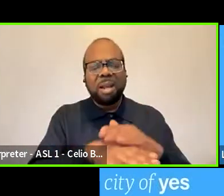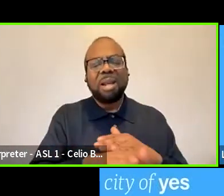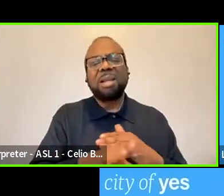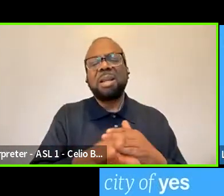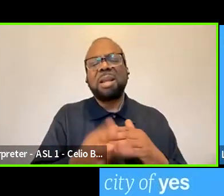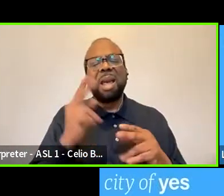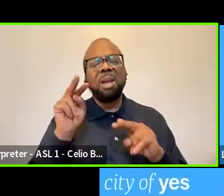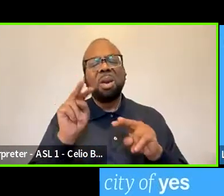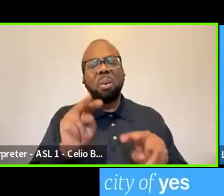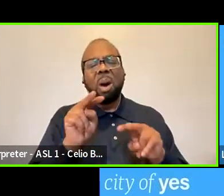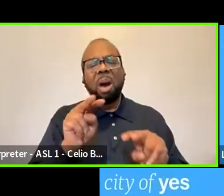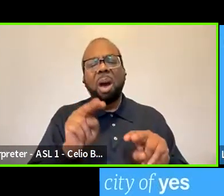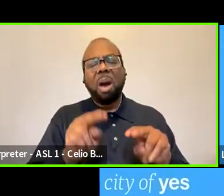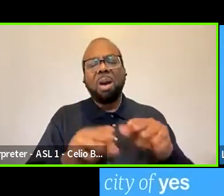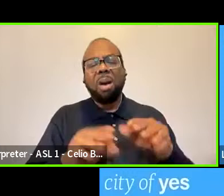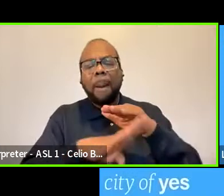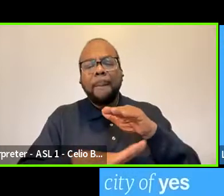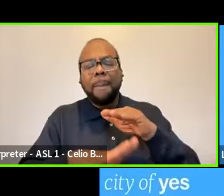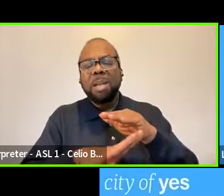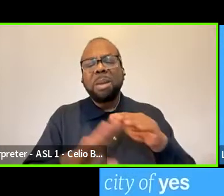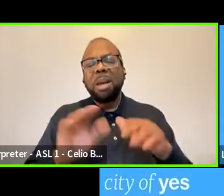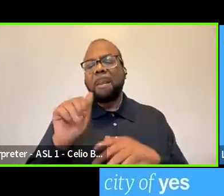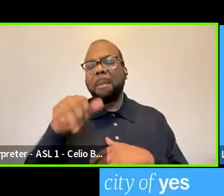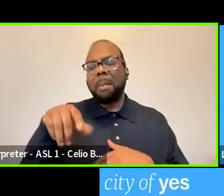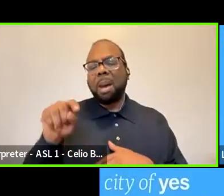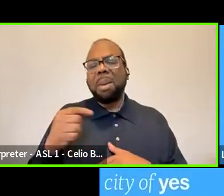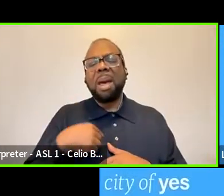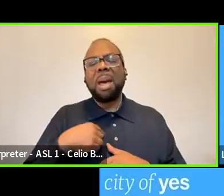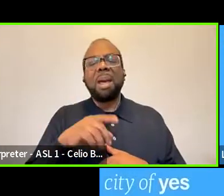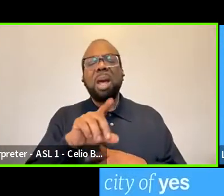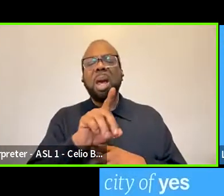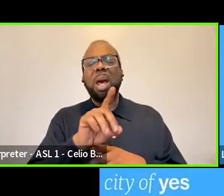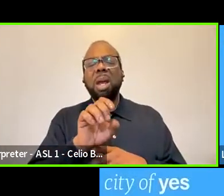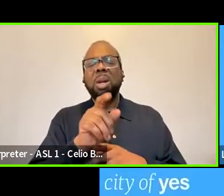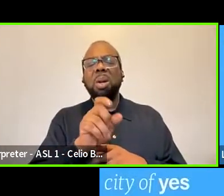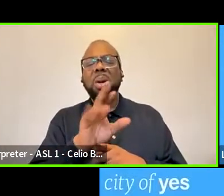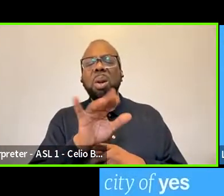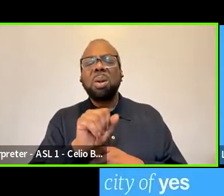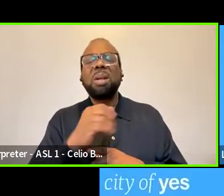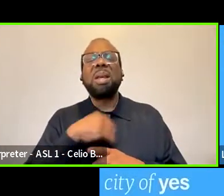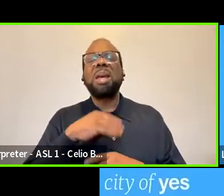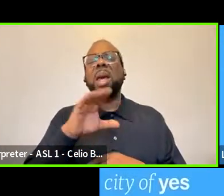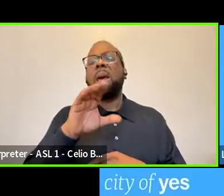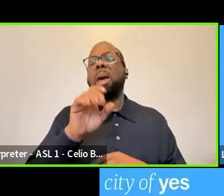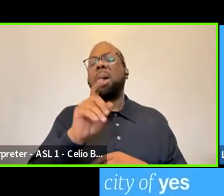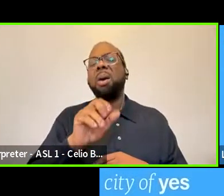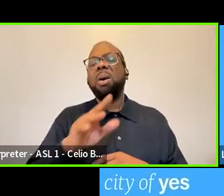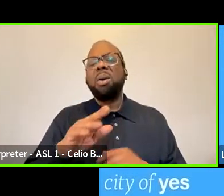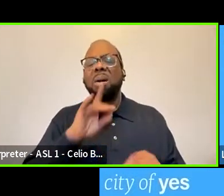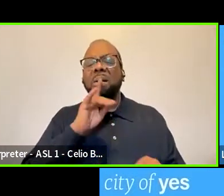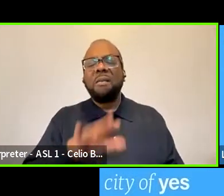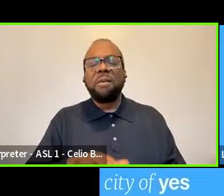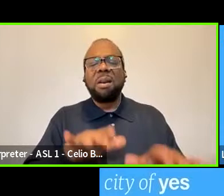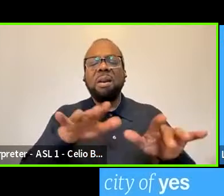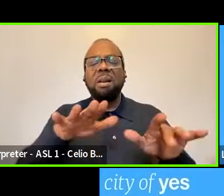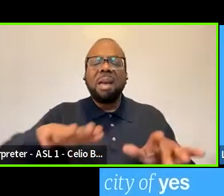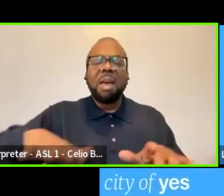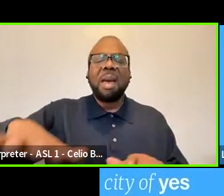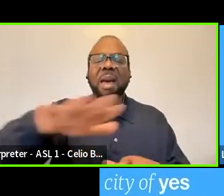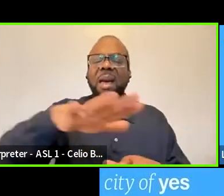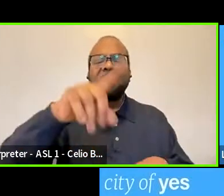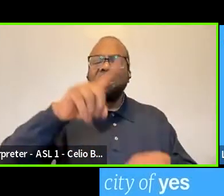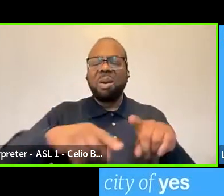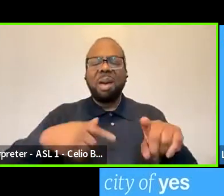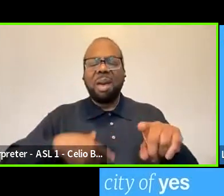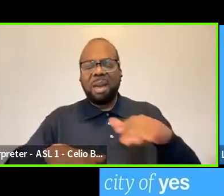basement apartments. So as Dolores mentioned, in the coastal floodplain where subgrade residential space is already disallowed in the zoning,